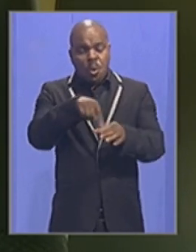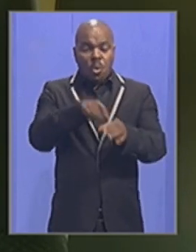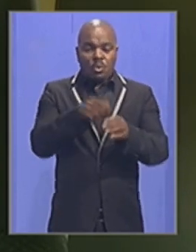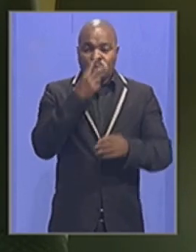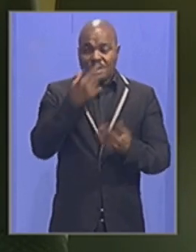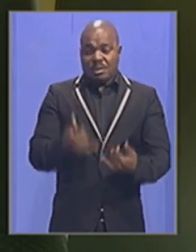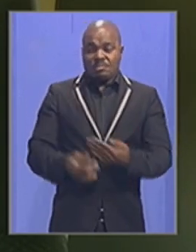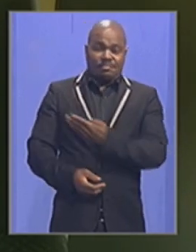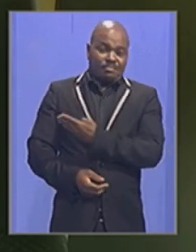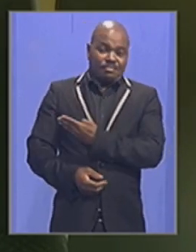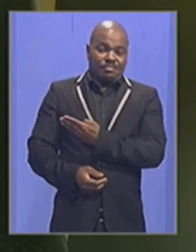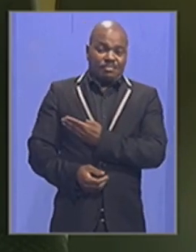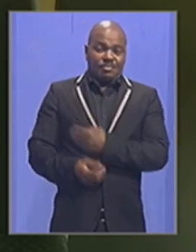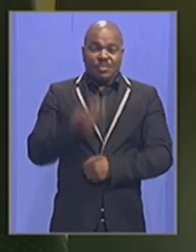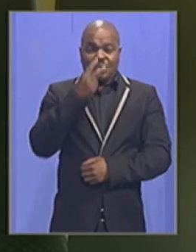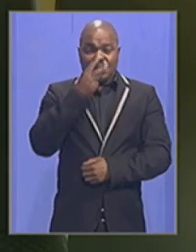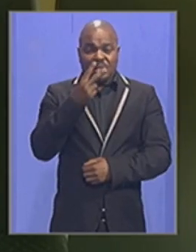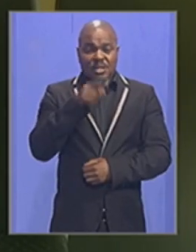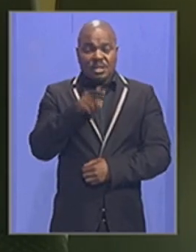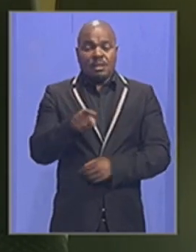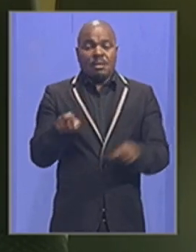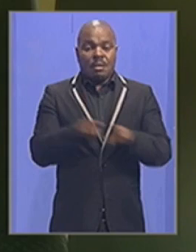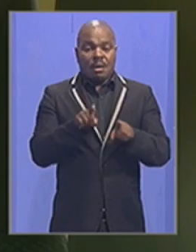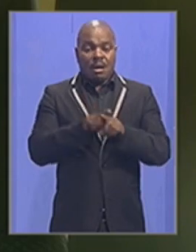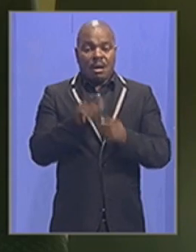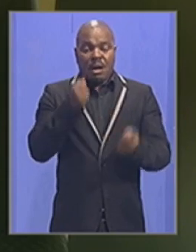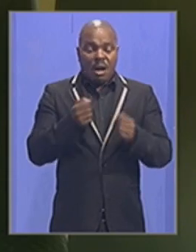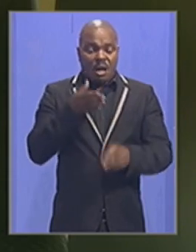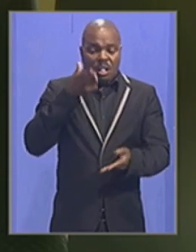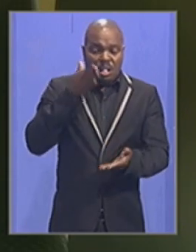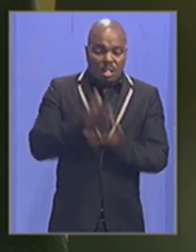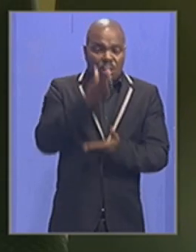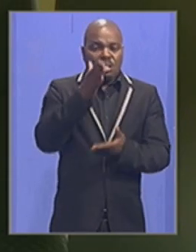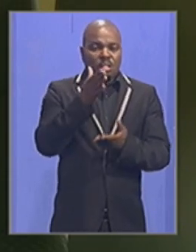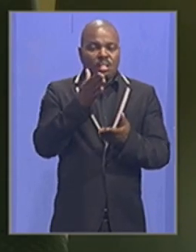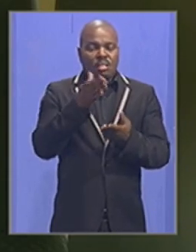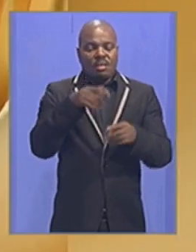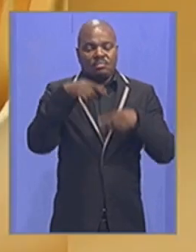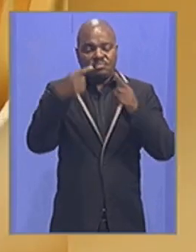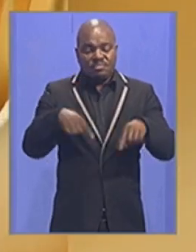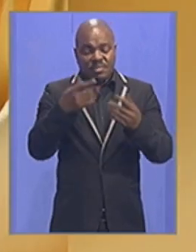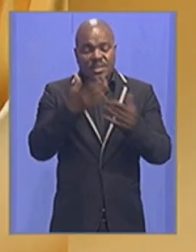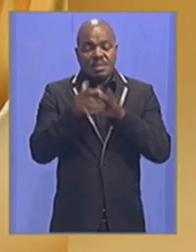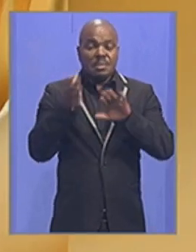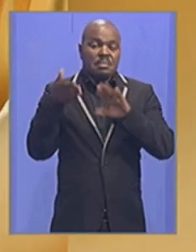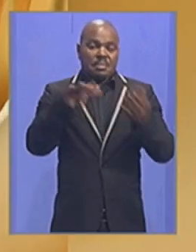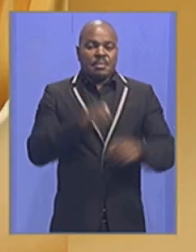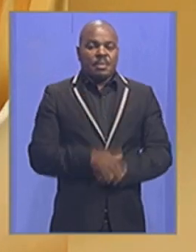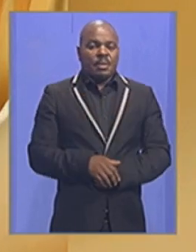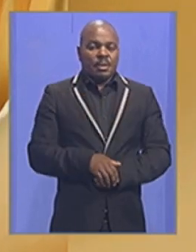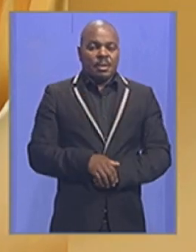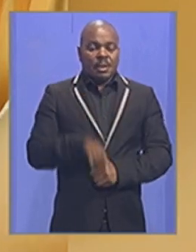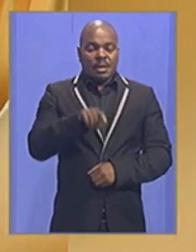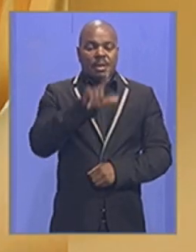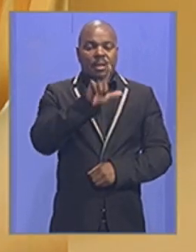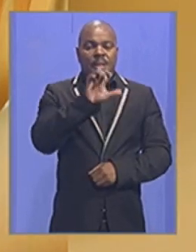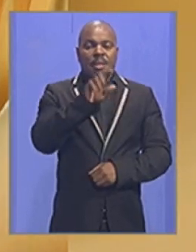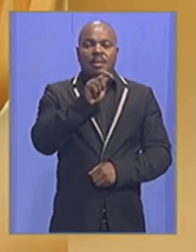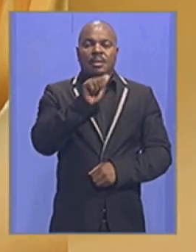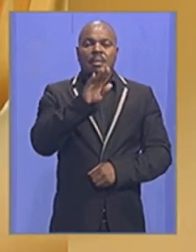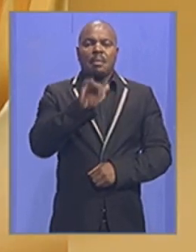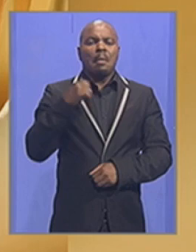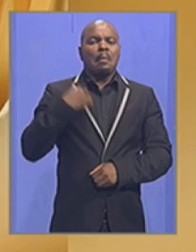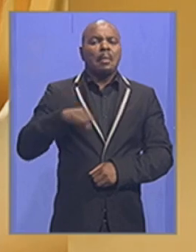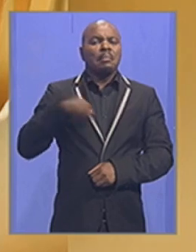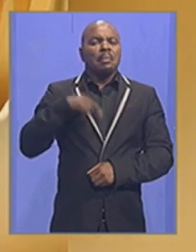bya le more mokoti wa na o bya wa chosa e koloi ka tsena mo weji ke moka e bona batho le masbala wa rena wa greater Ditaba